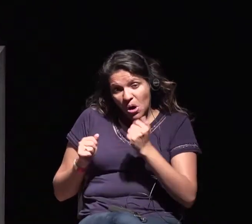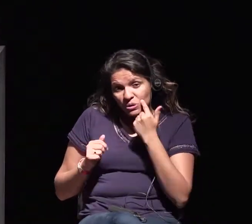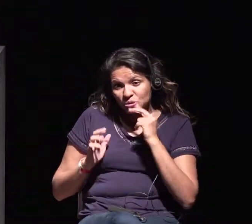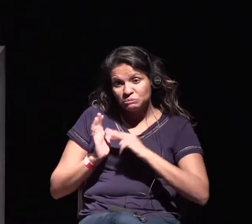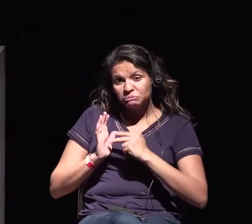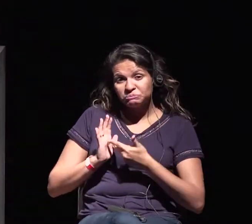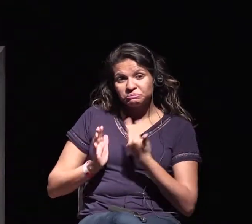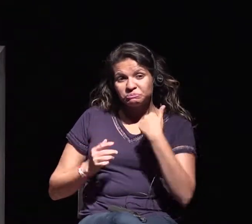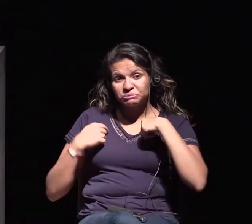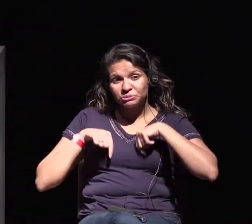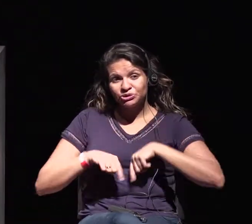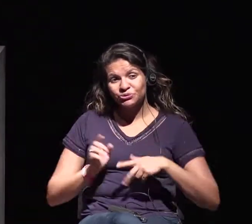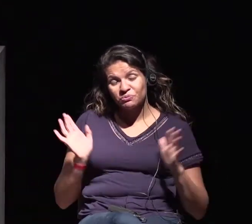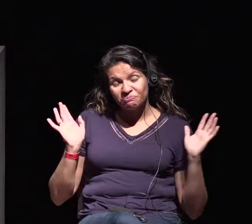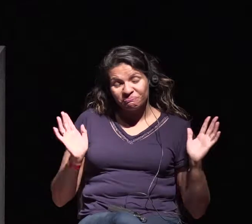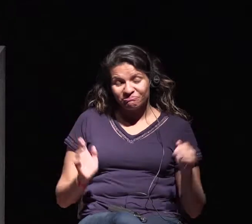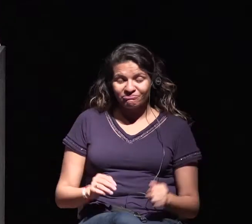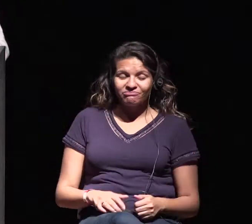So,